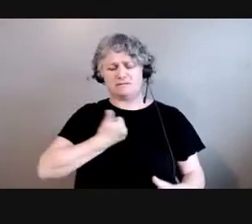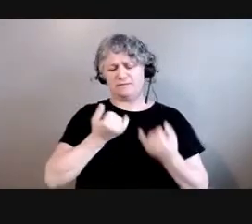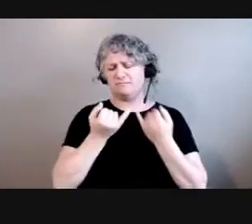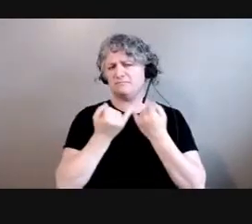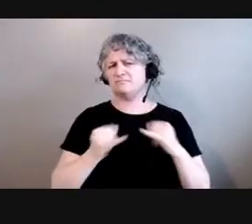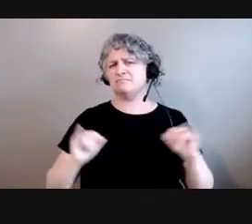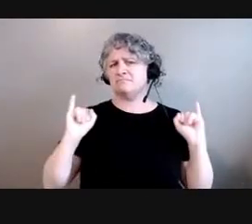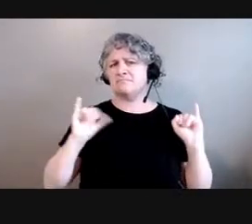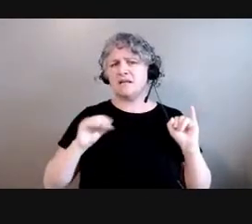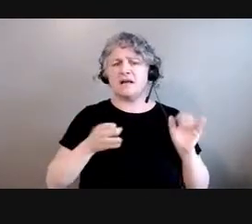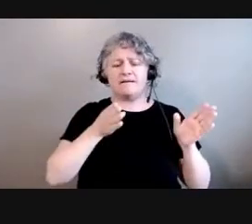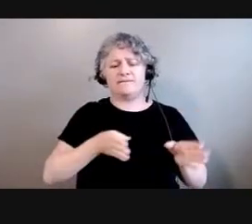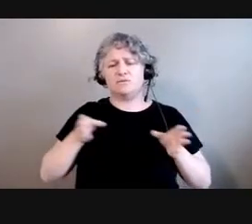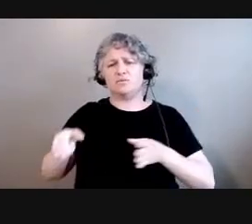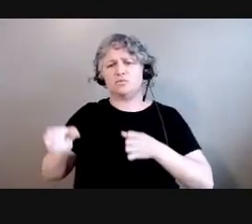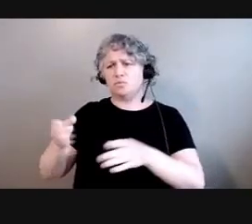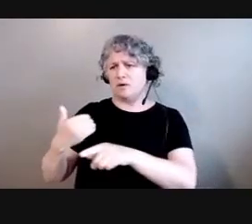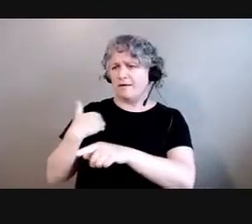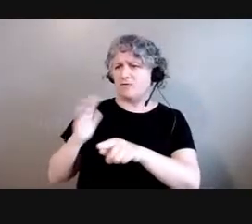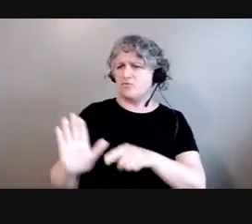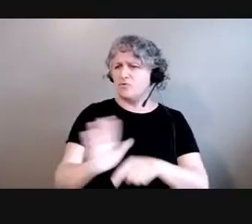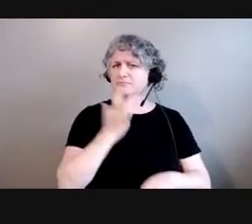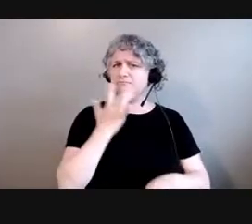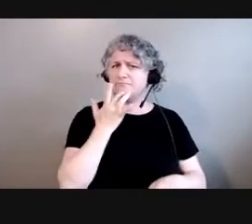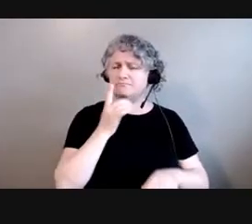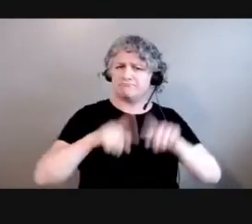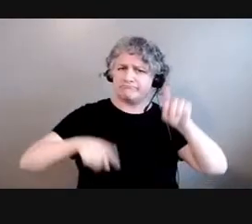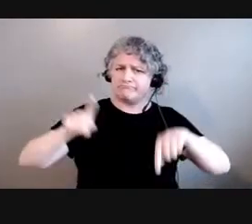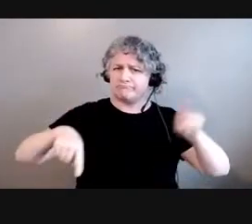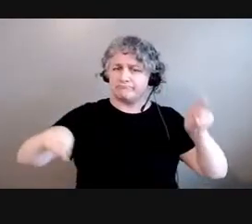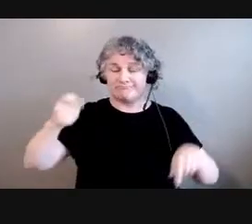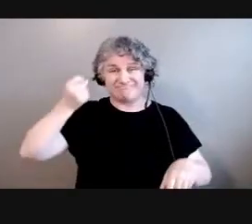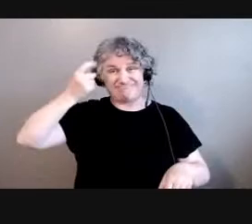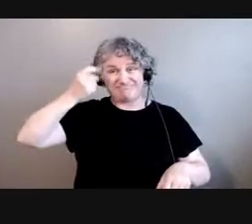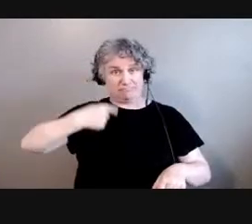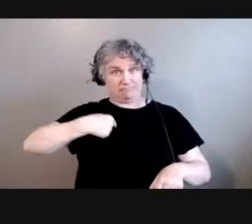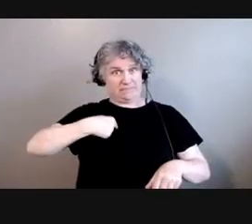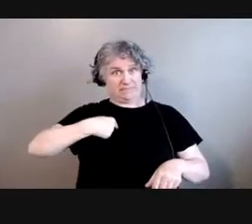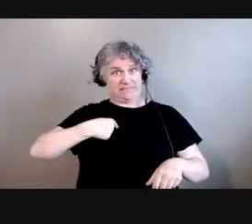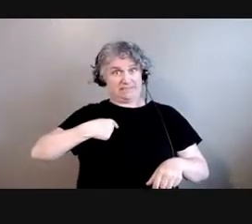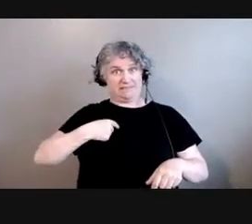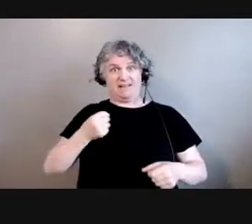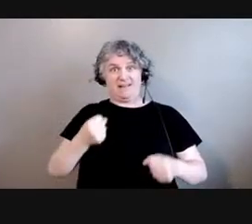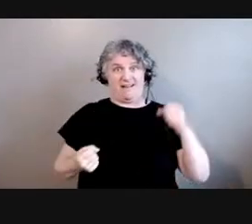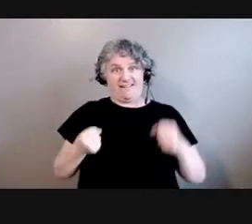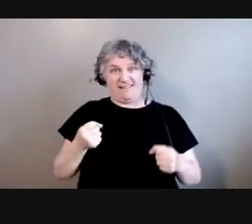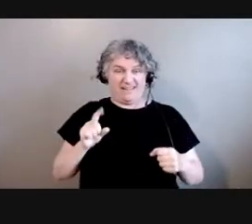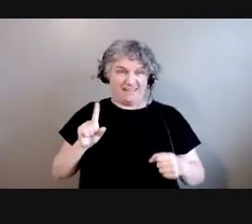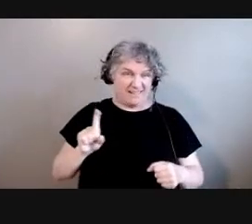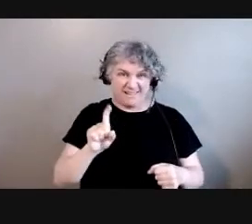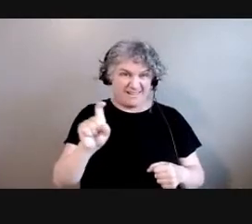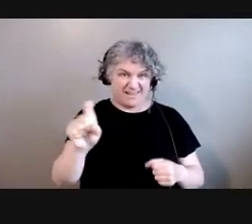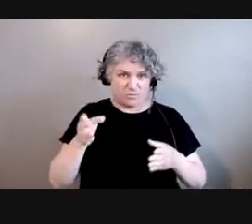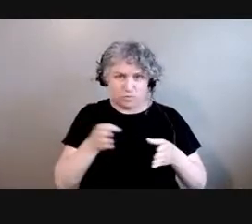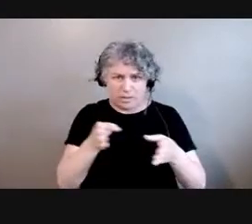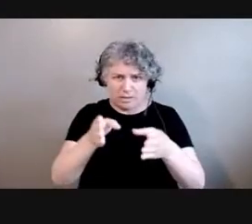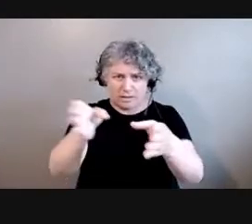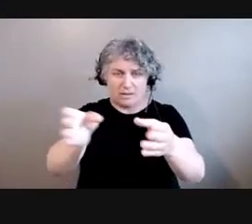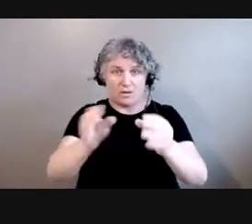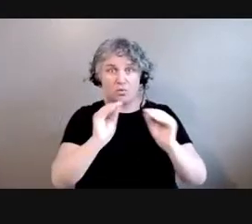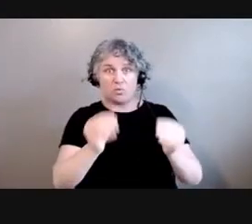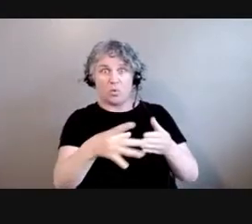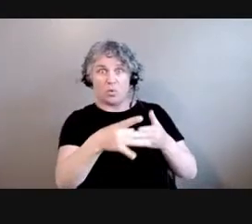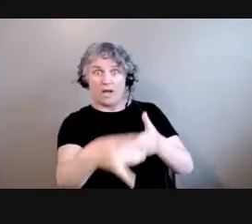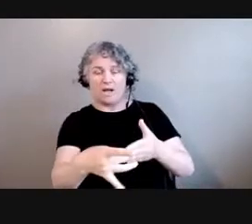individualism. But I also realize that me navigating a hiking trail without a sighted guide poses a safety risk